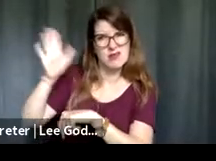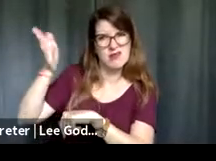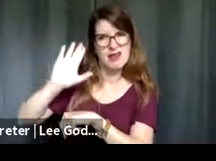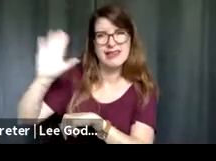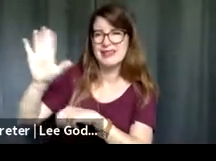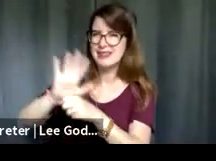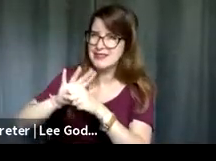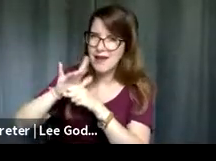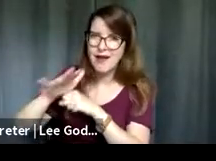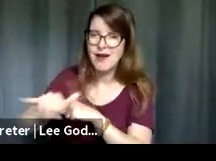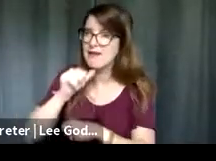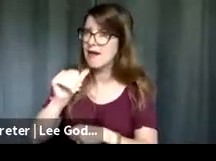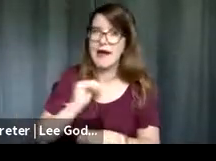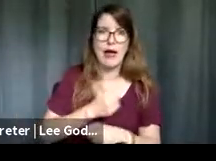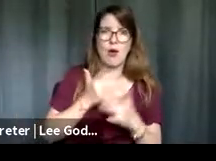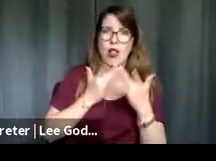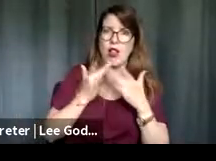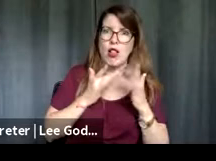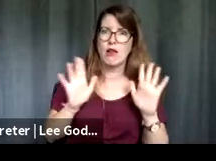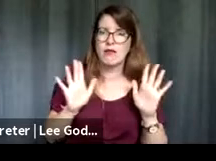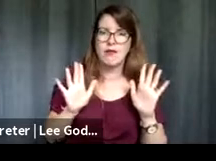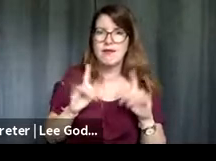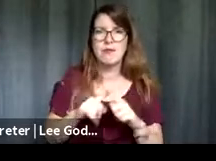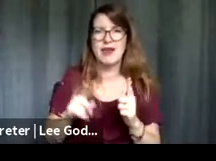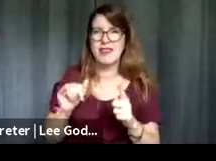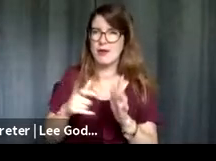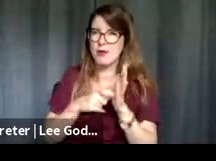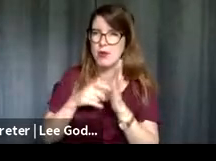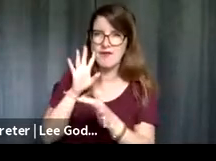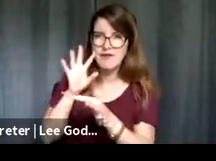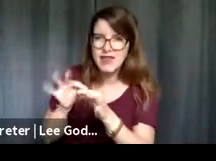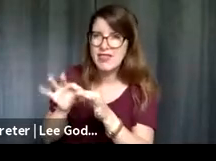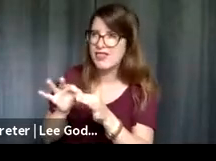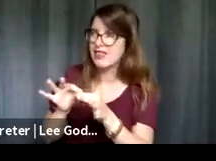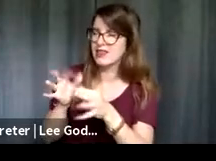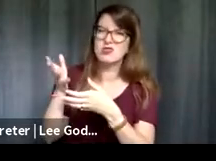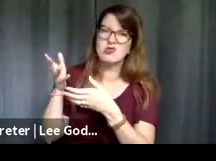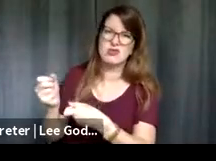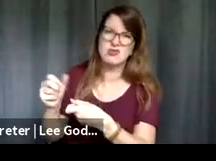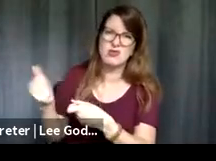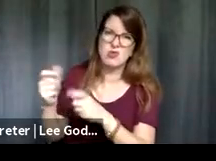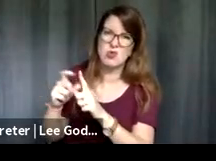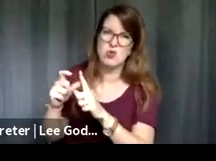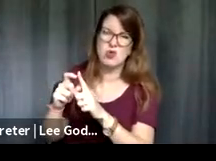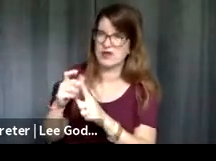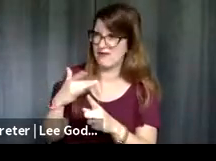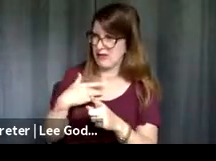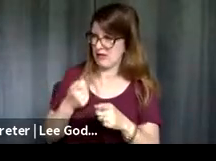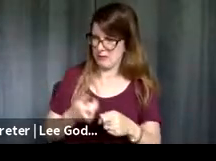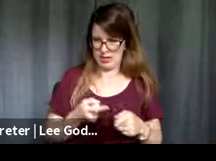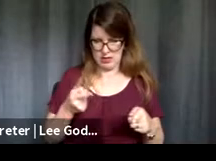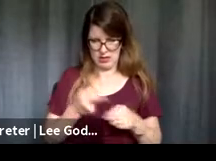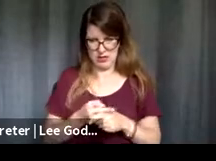abundance, not our scarcity. But that requires faith, or trust is another word for faith. It's counterintuitive to